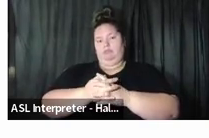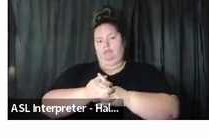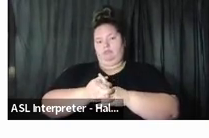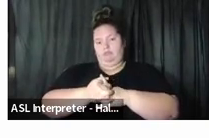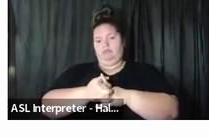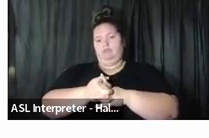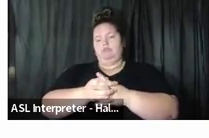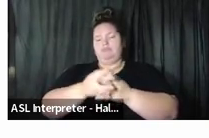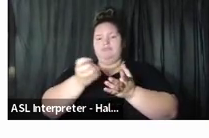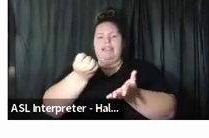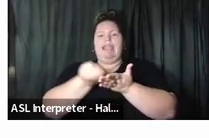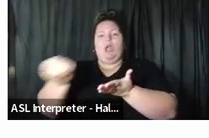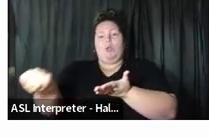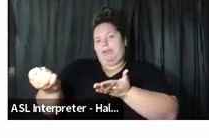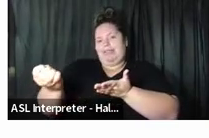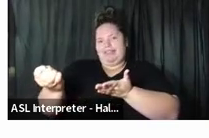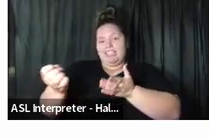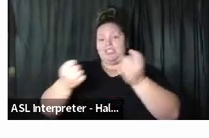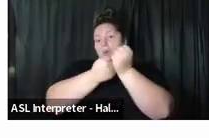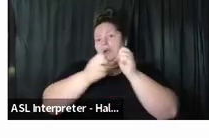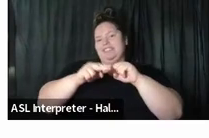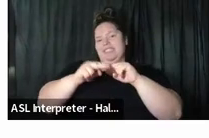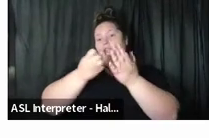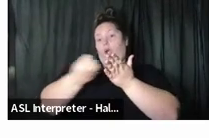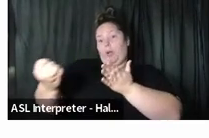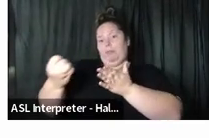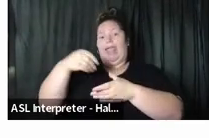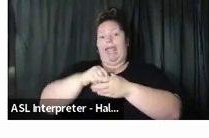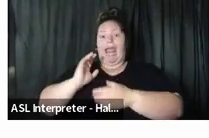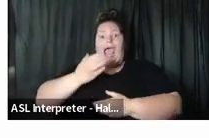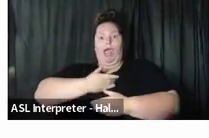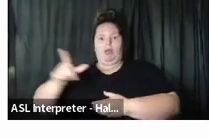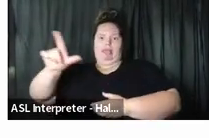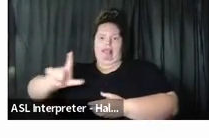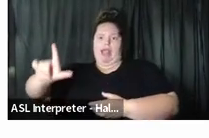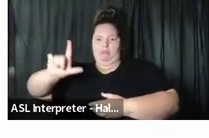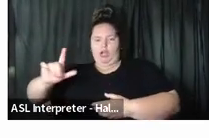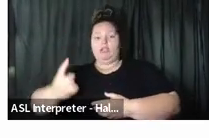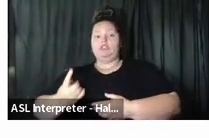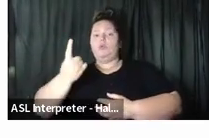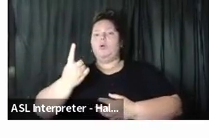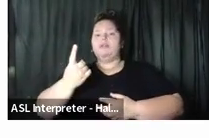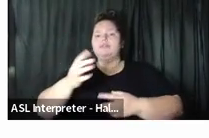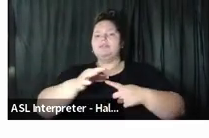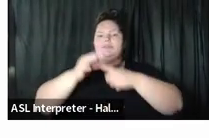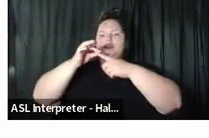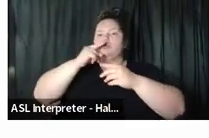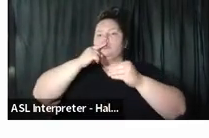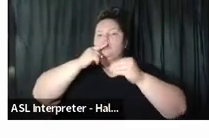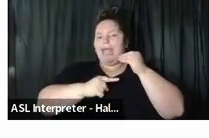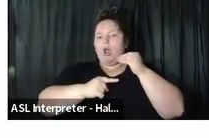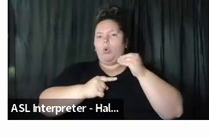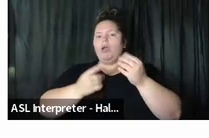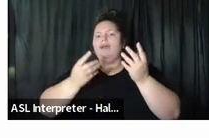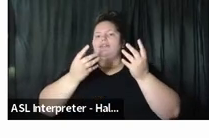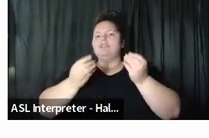devices, the supportive seating equipment in our inventory. So one of them is the Special Tomato Soft Touch Sitter. So it